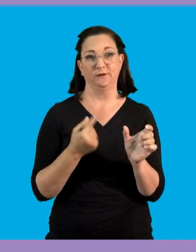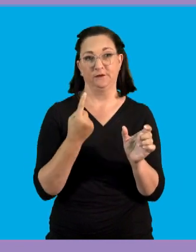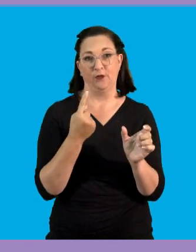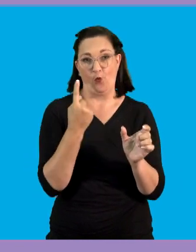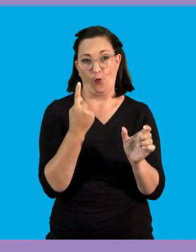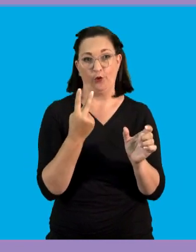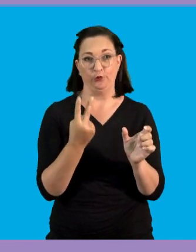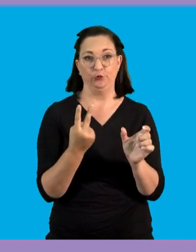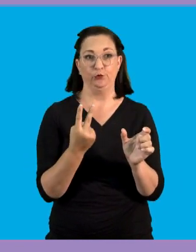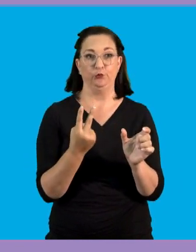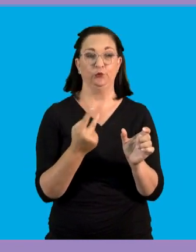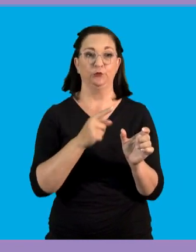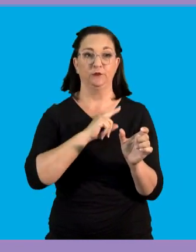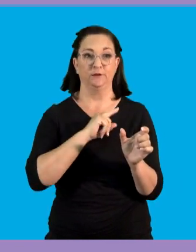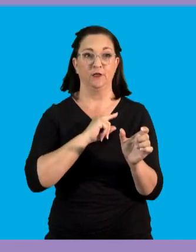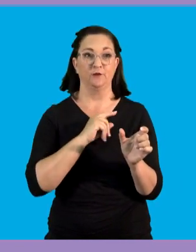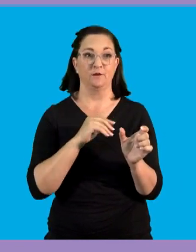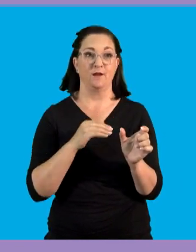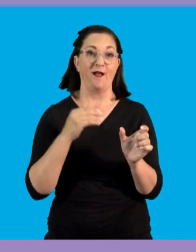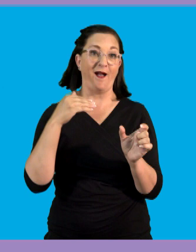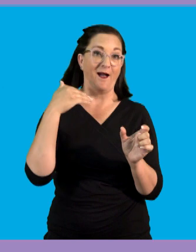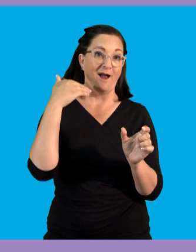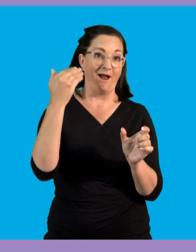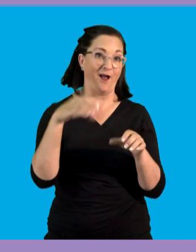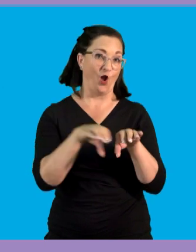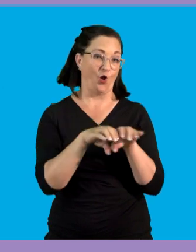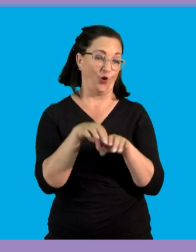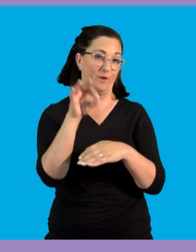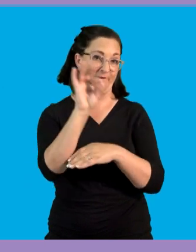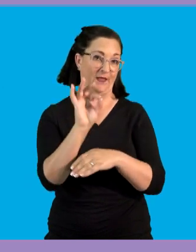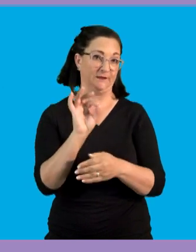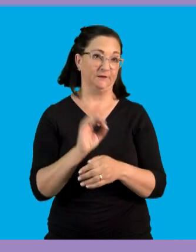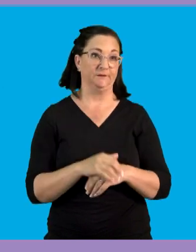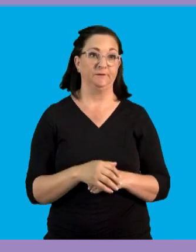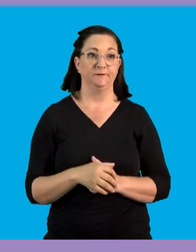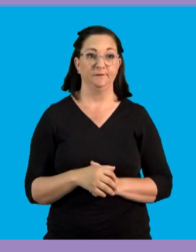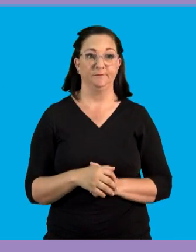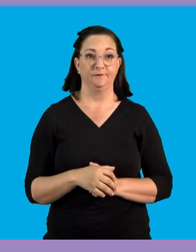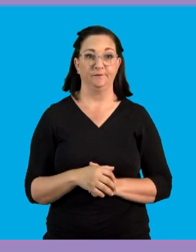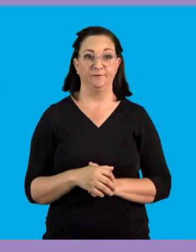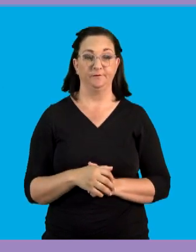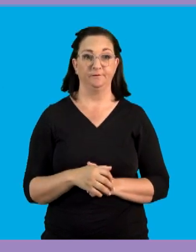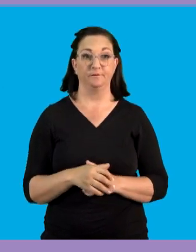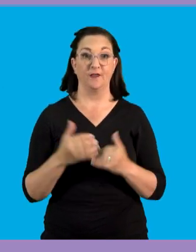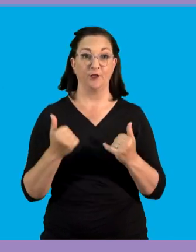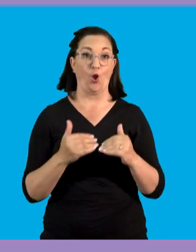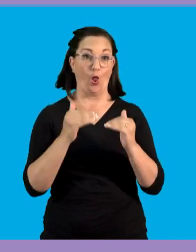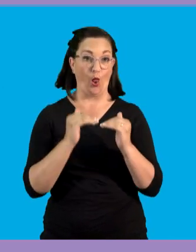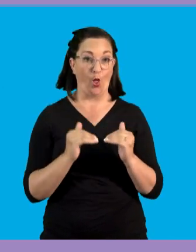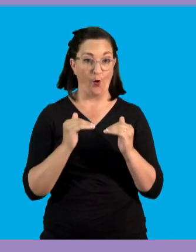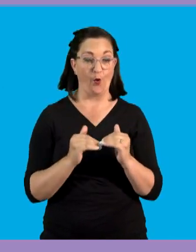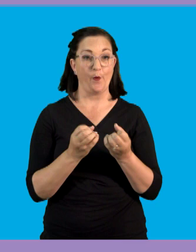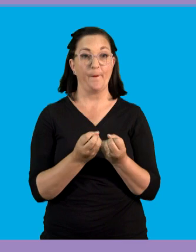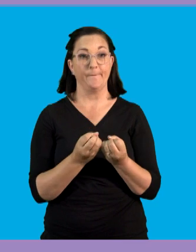just the 1, 2, and that is going to be our highest common factor. Let's look at finding